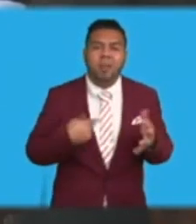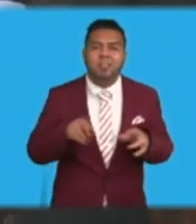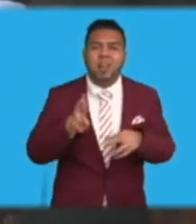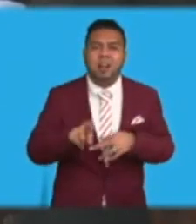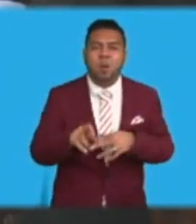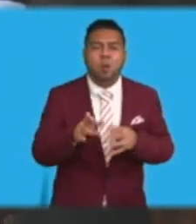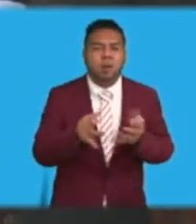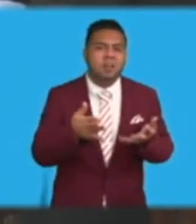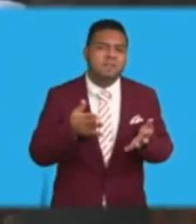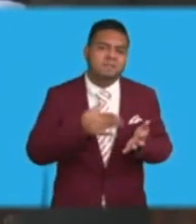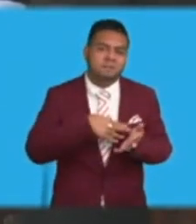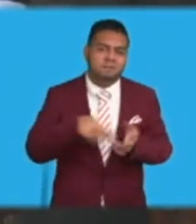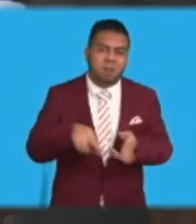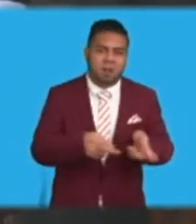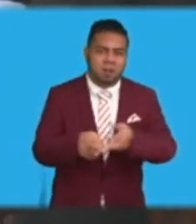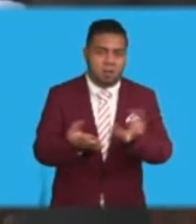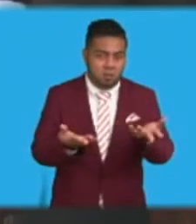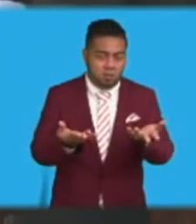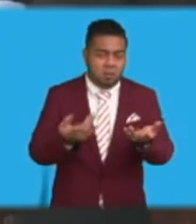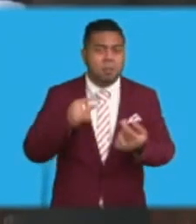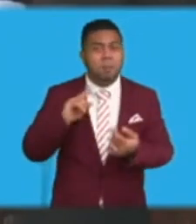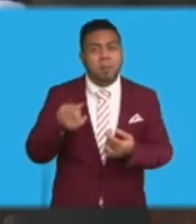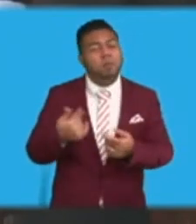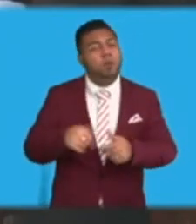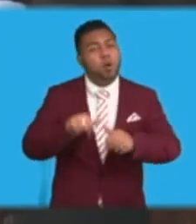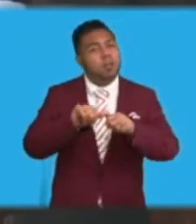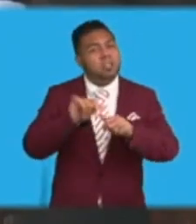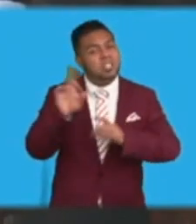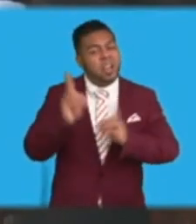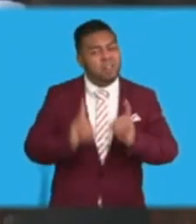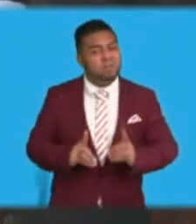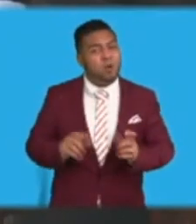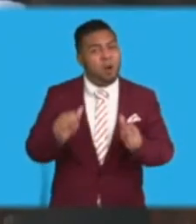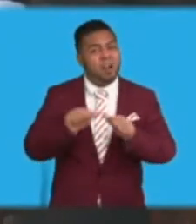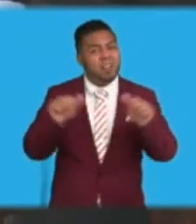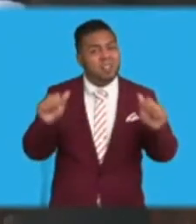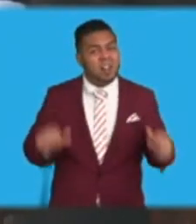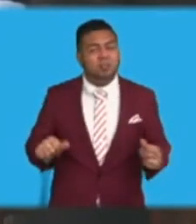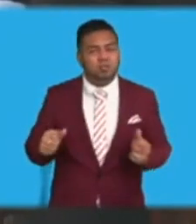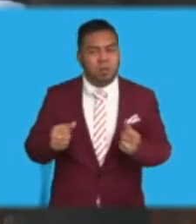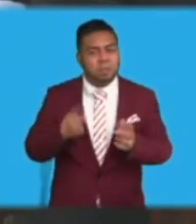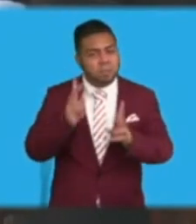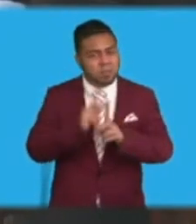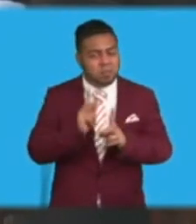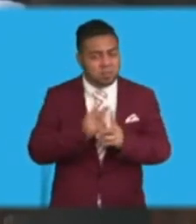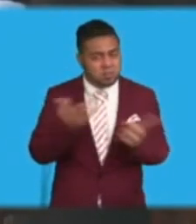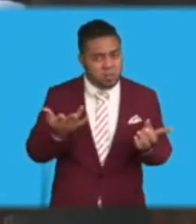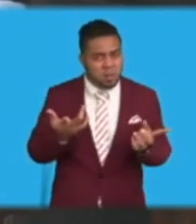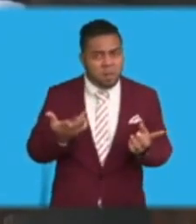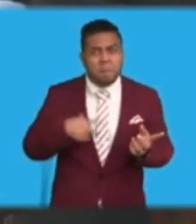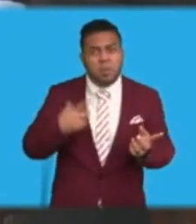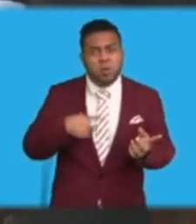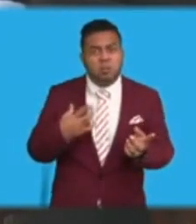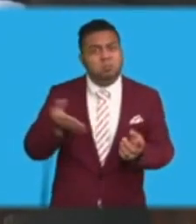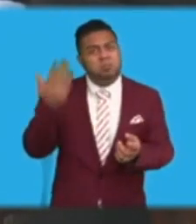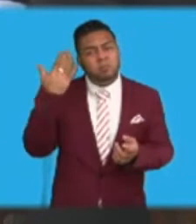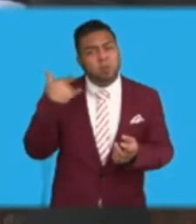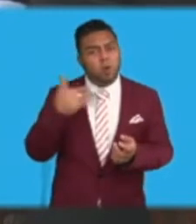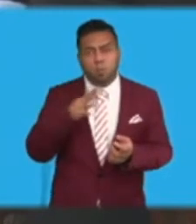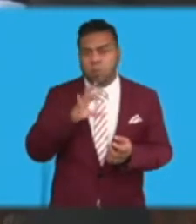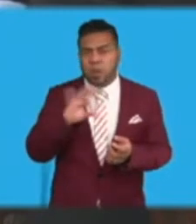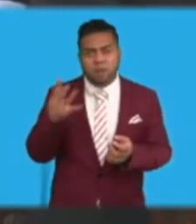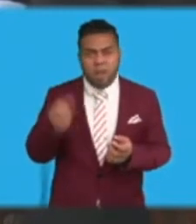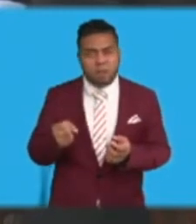were initially designed for agriculture purposes, where runoff was not as much as today because we did not have this